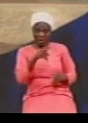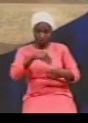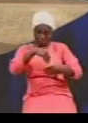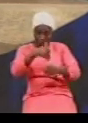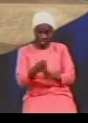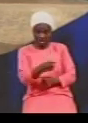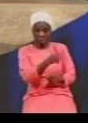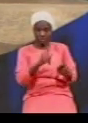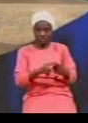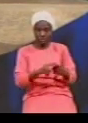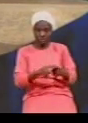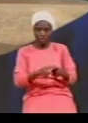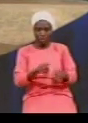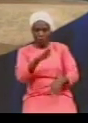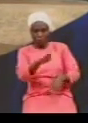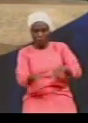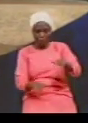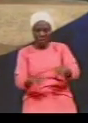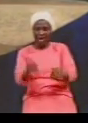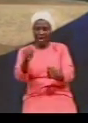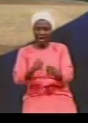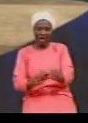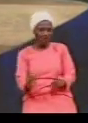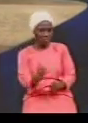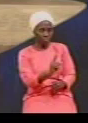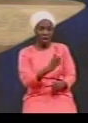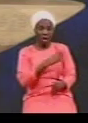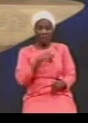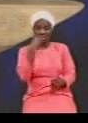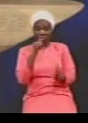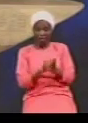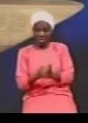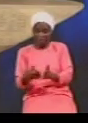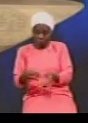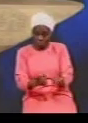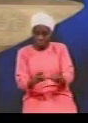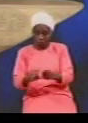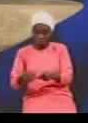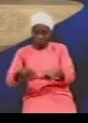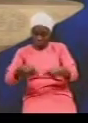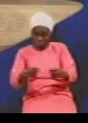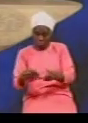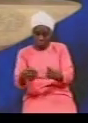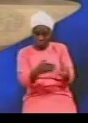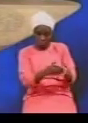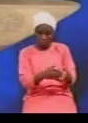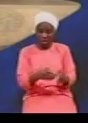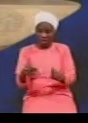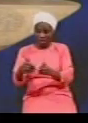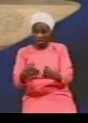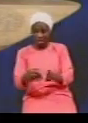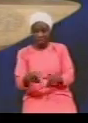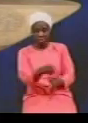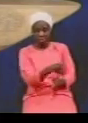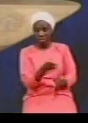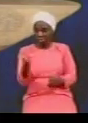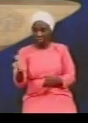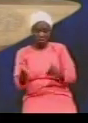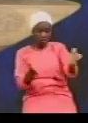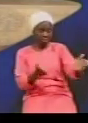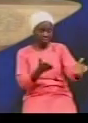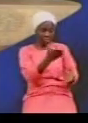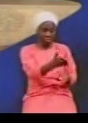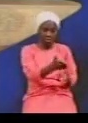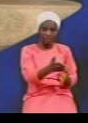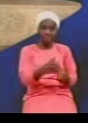tread everywhere, and you tell them the direction to go, you go here, you go there, you go here, you go